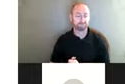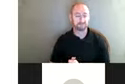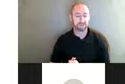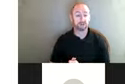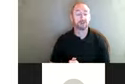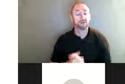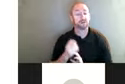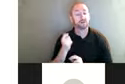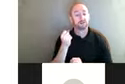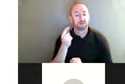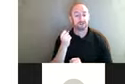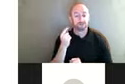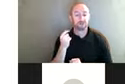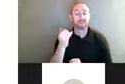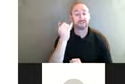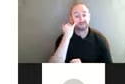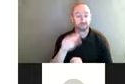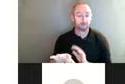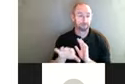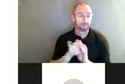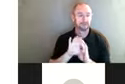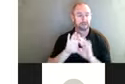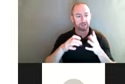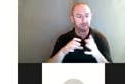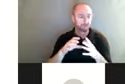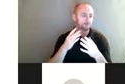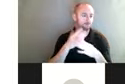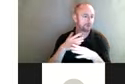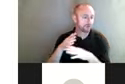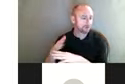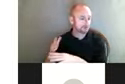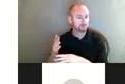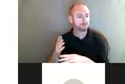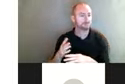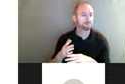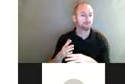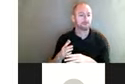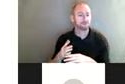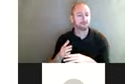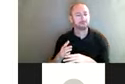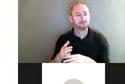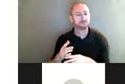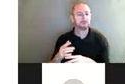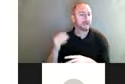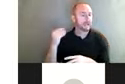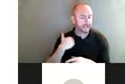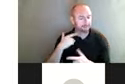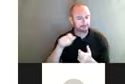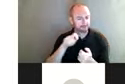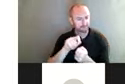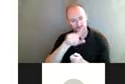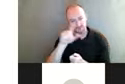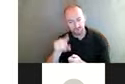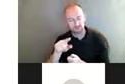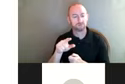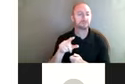Ideally, though, when you're picking class breaks or bins for your numeric data, you know, you're going into this with a question in mind. You have an idea of